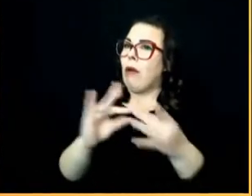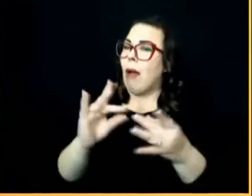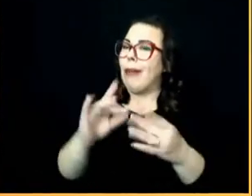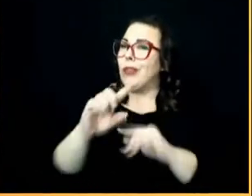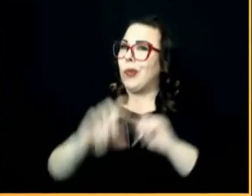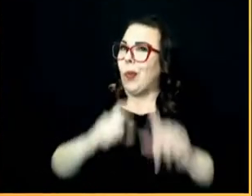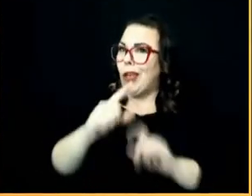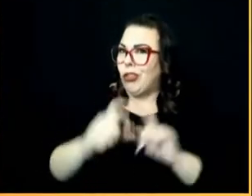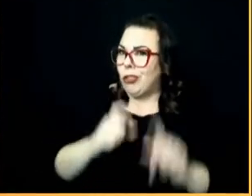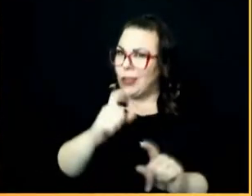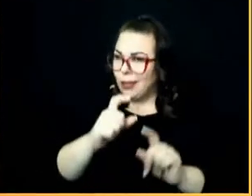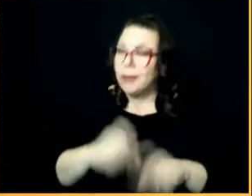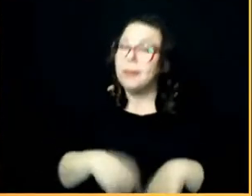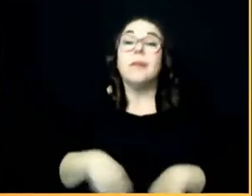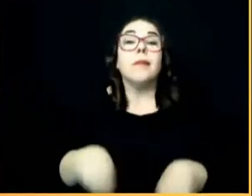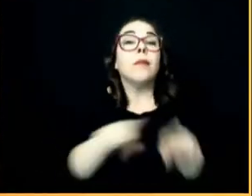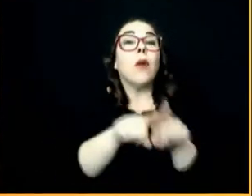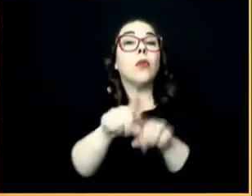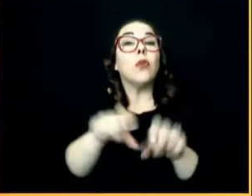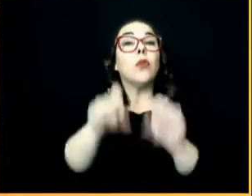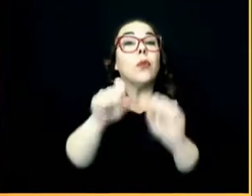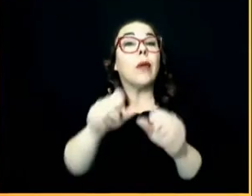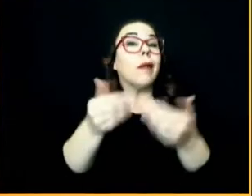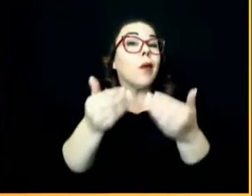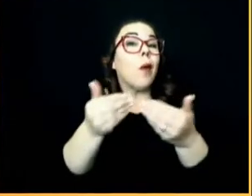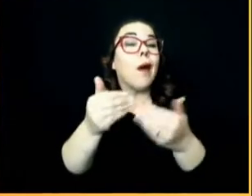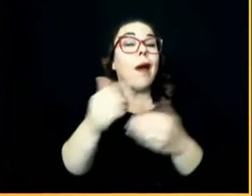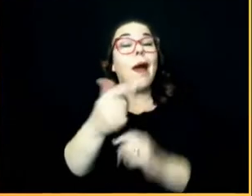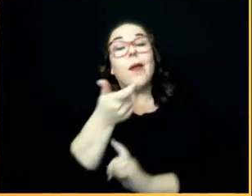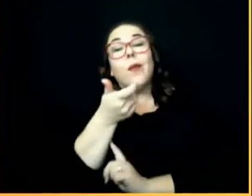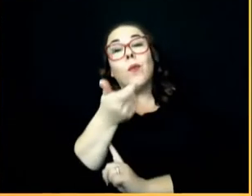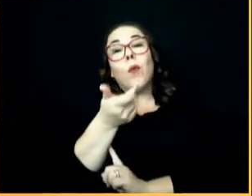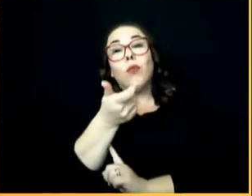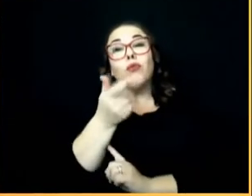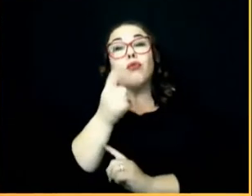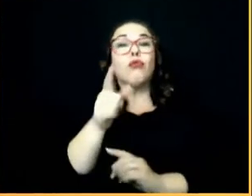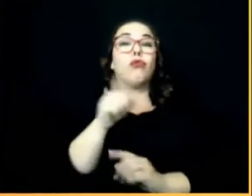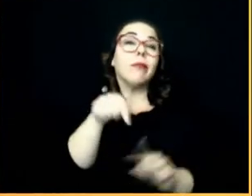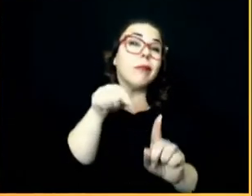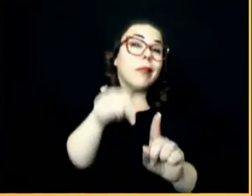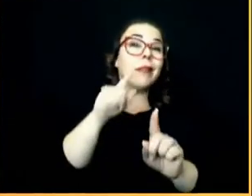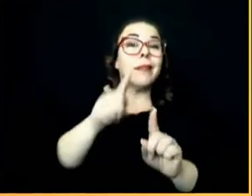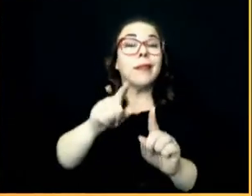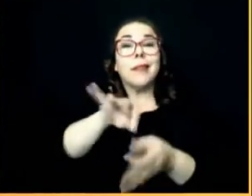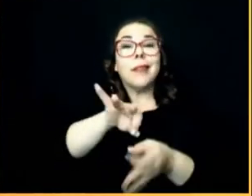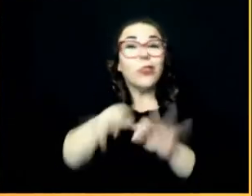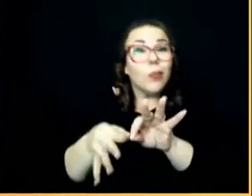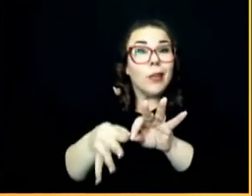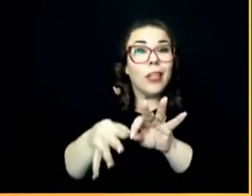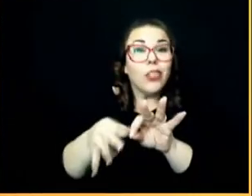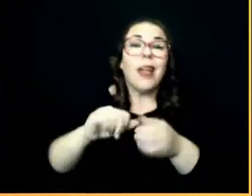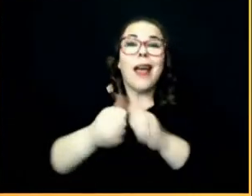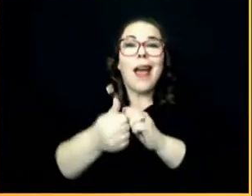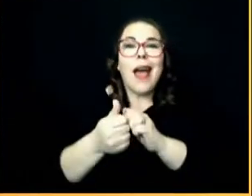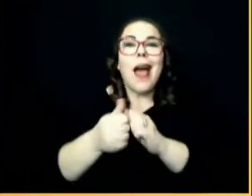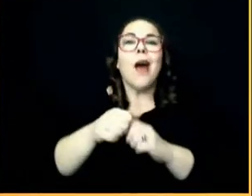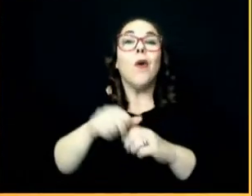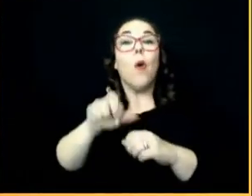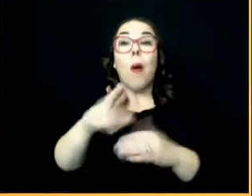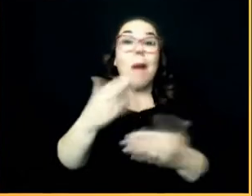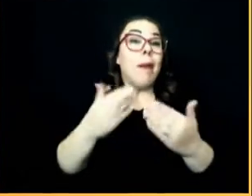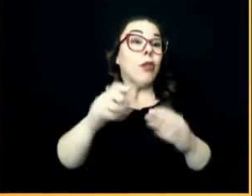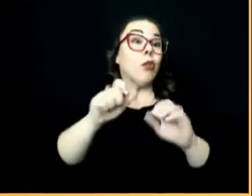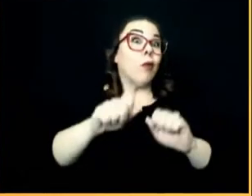also follow along with the conversation or amplify the conversation on Twitter and Instagram using